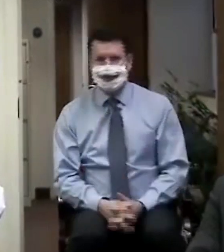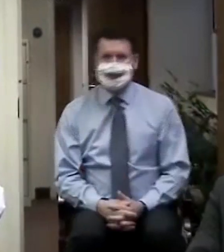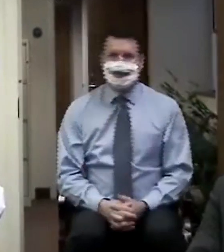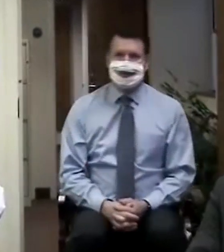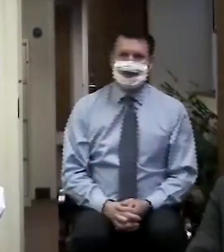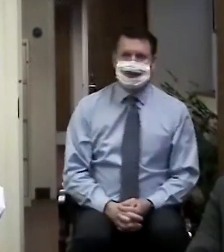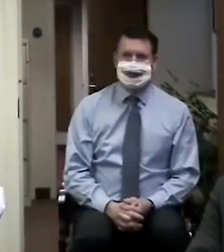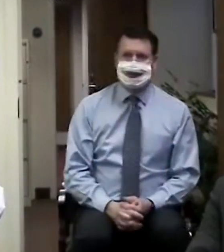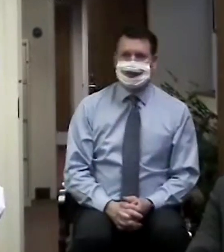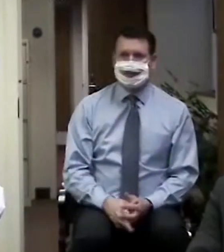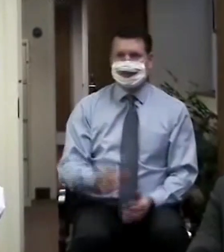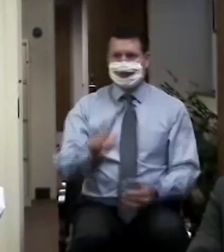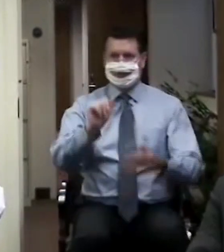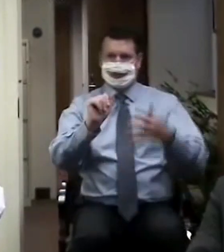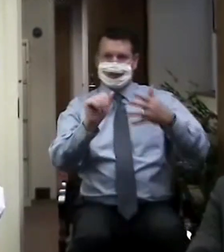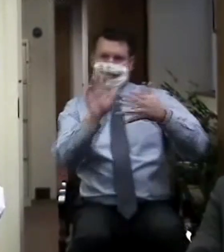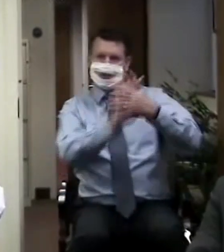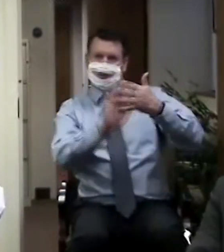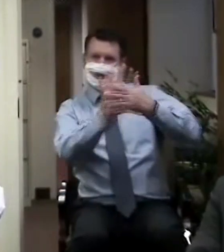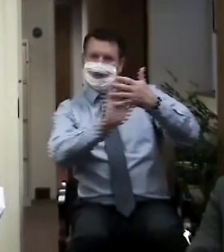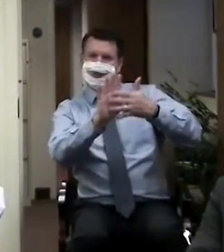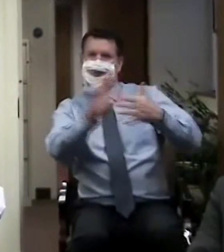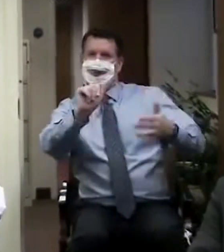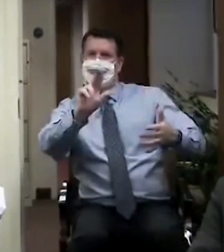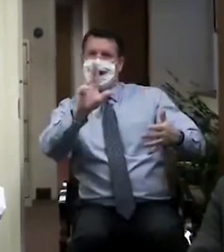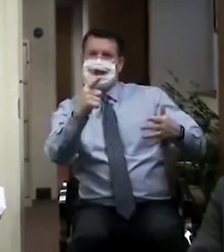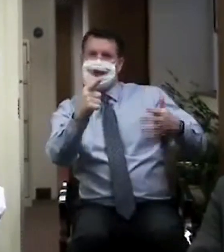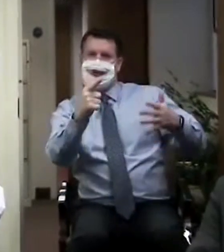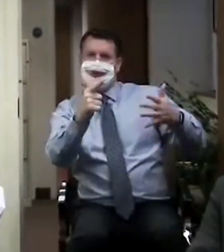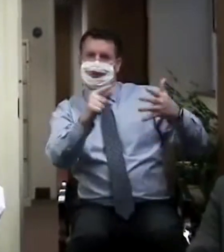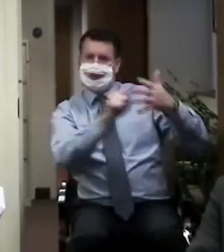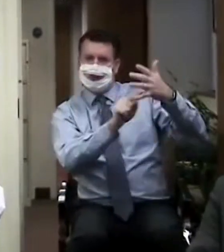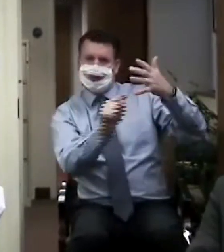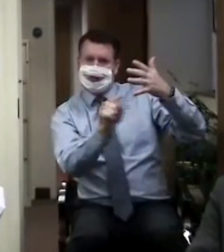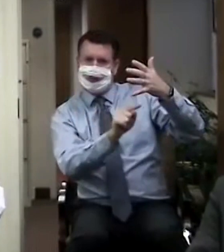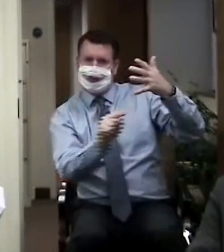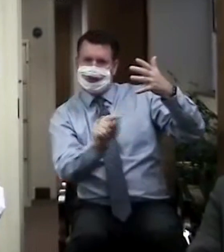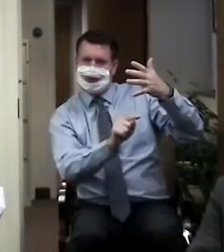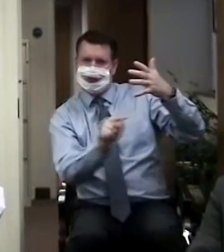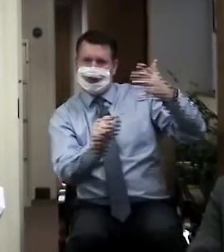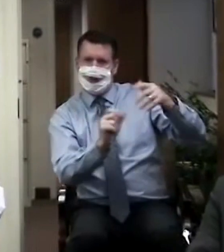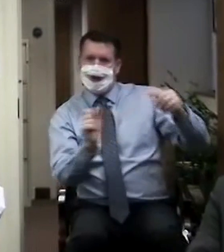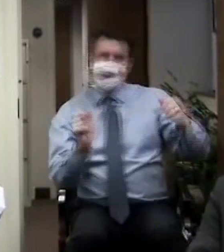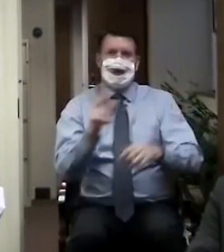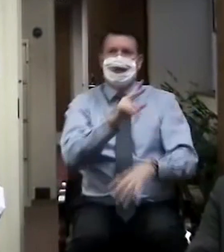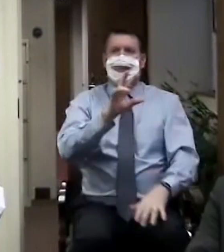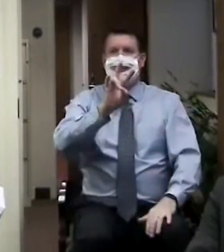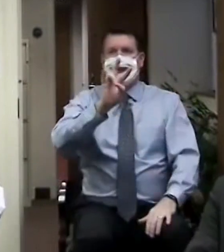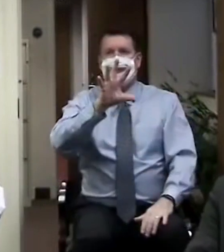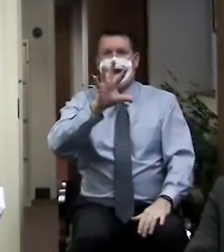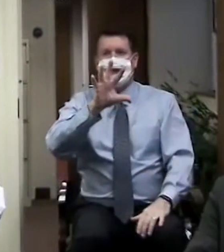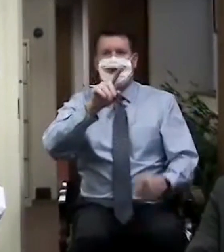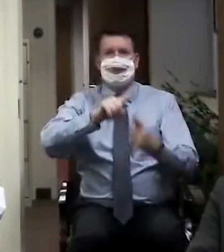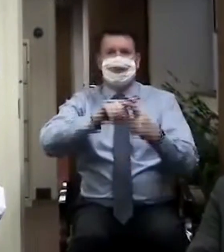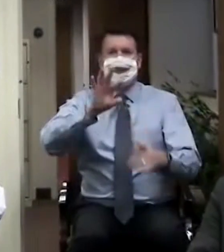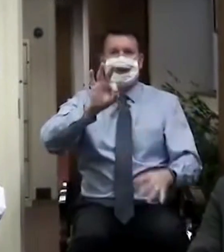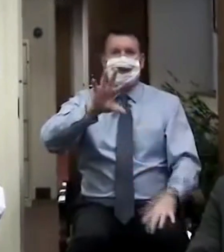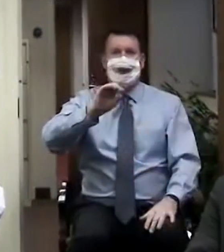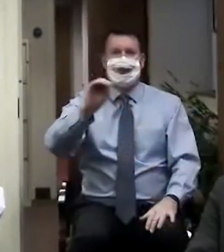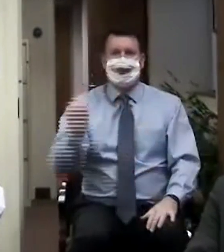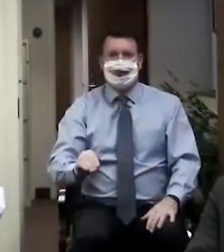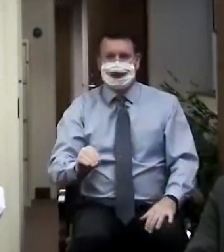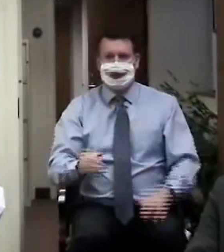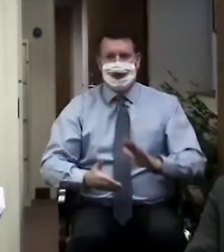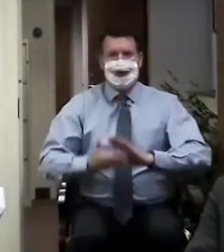we're hoping that we'll be back up to 75 to 90% of operations. And certainly this